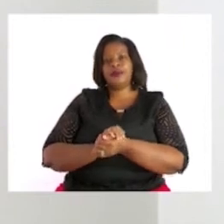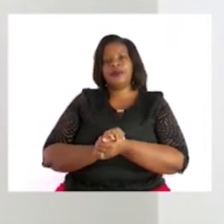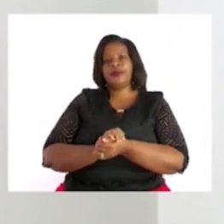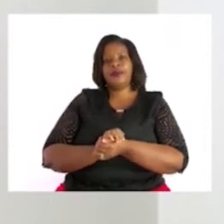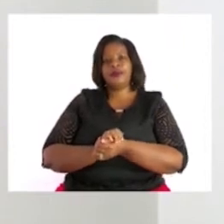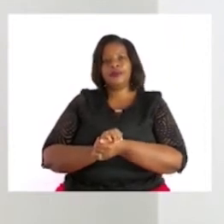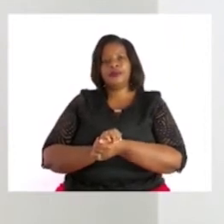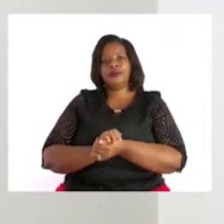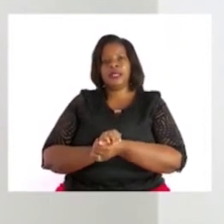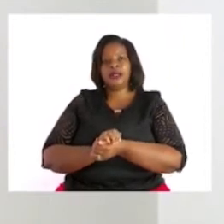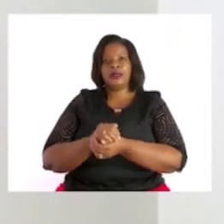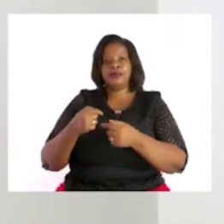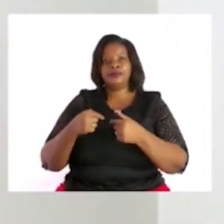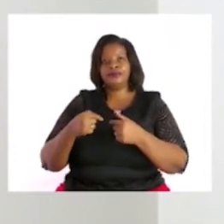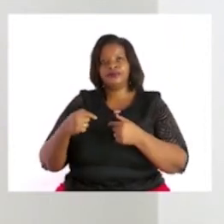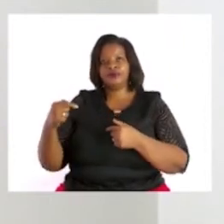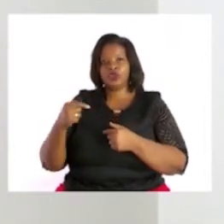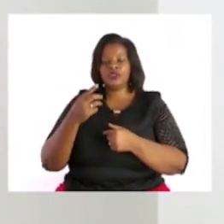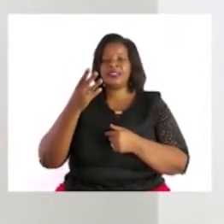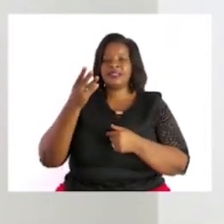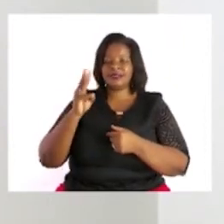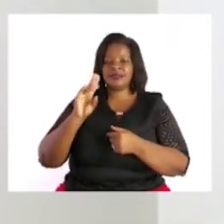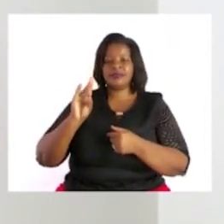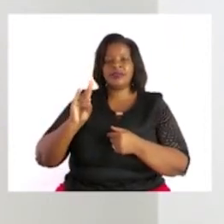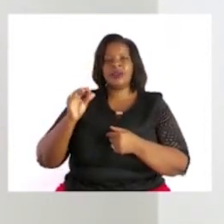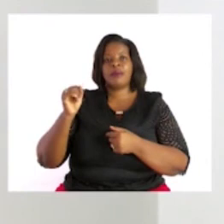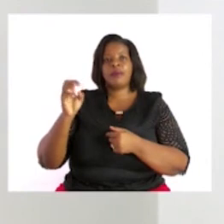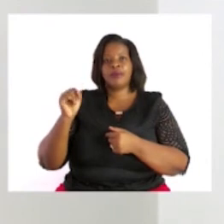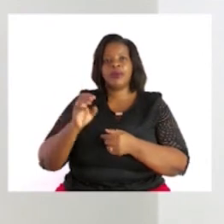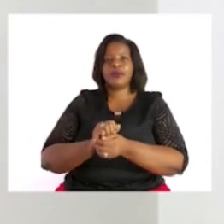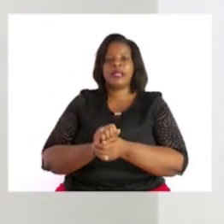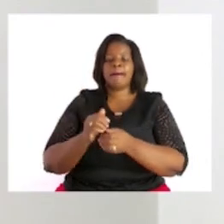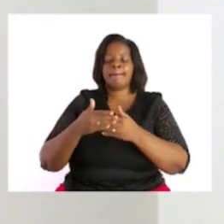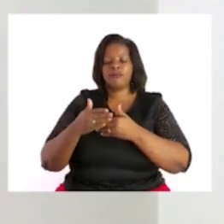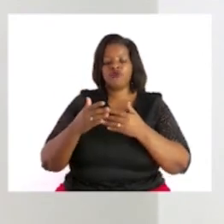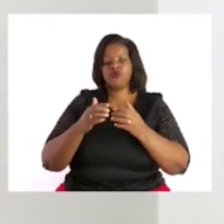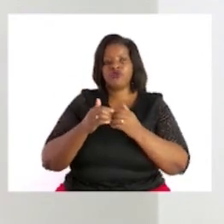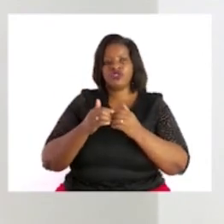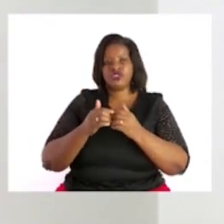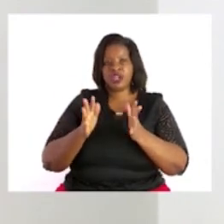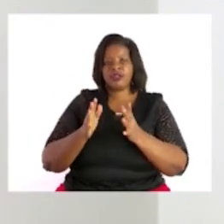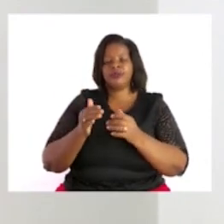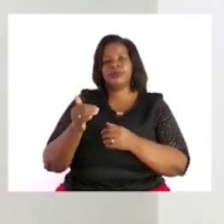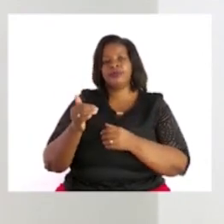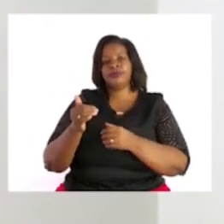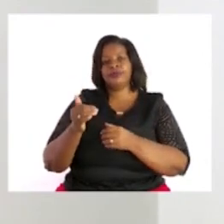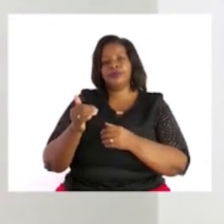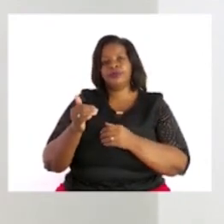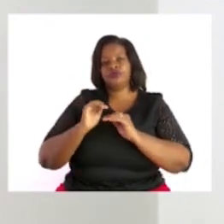We are grade 6 and 7 mathematics, and before we start with our lesson, let us remember to wear